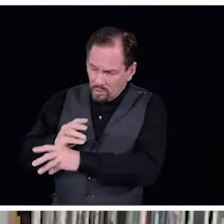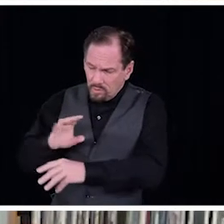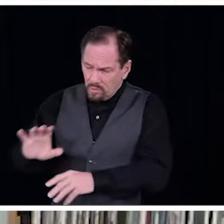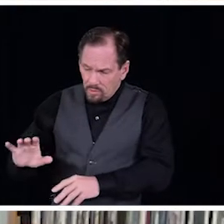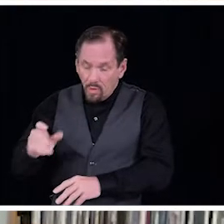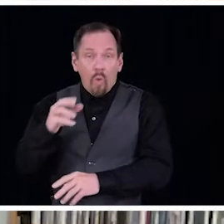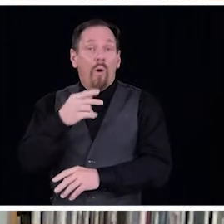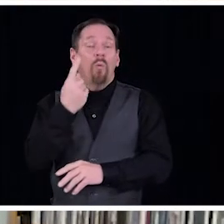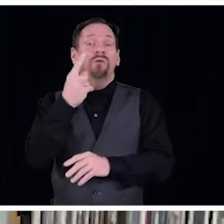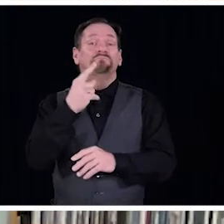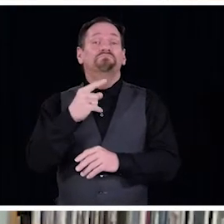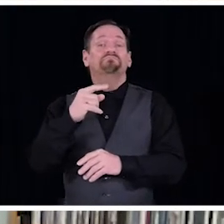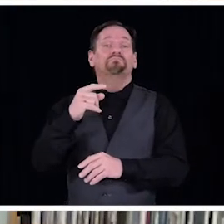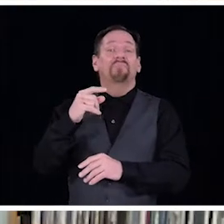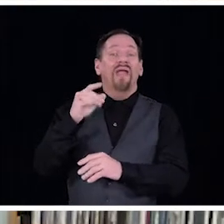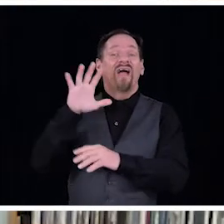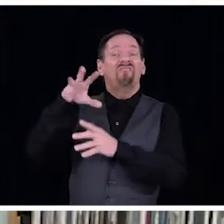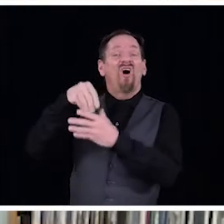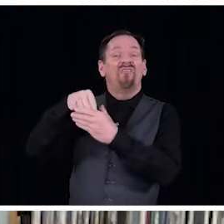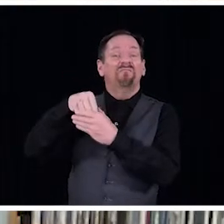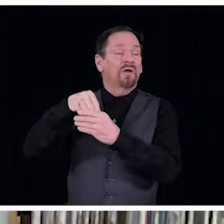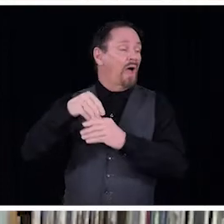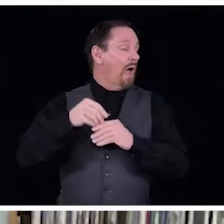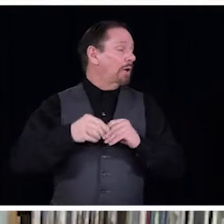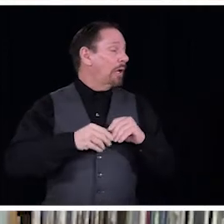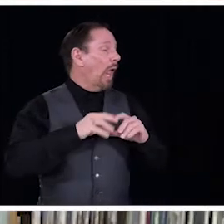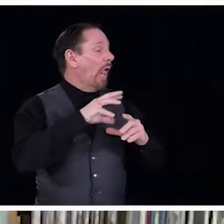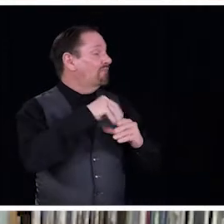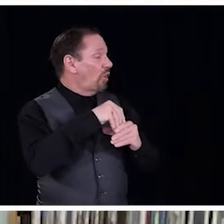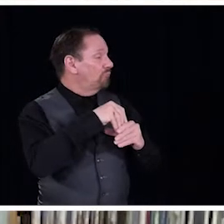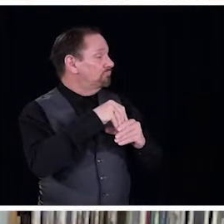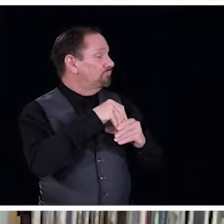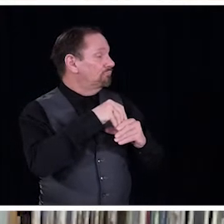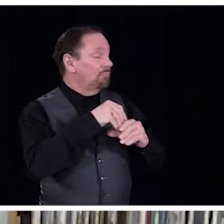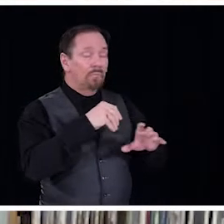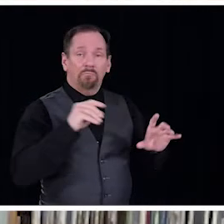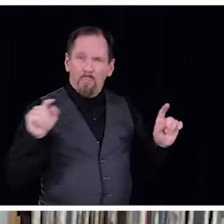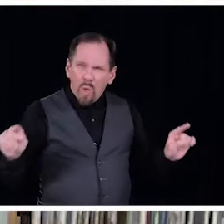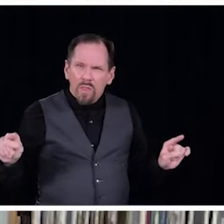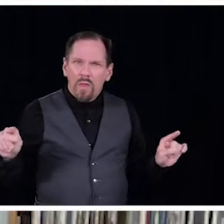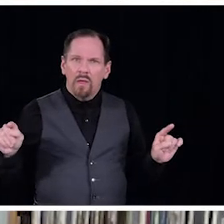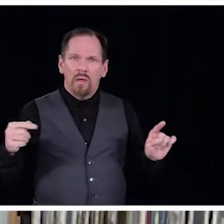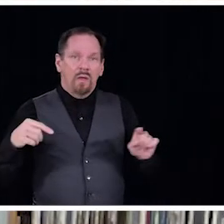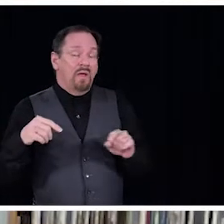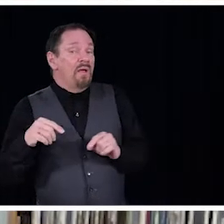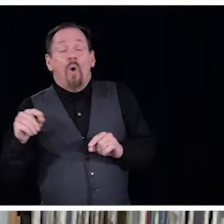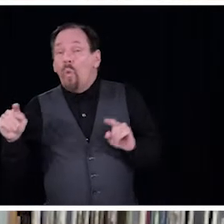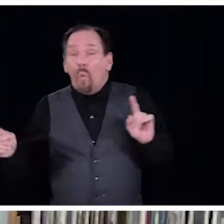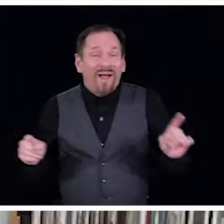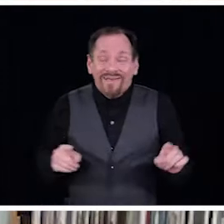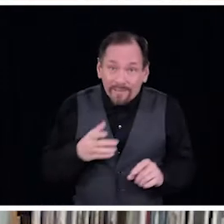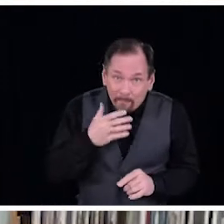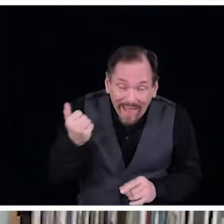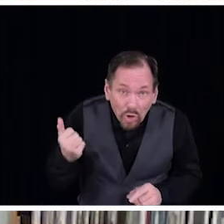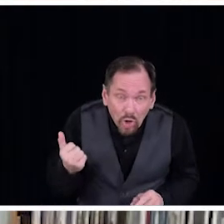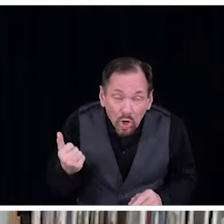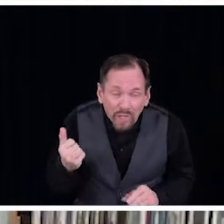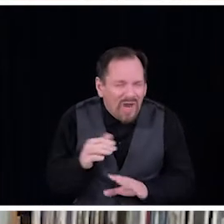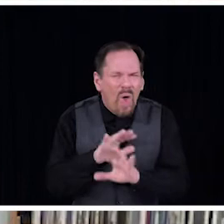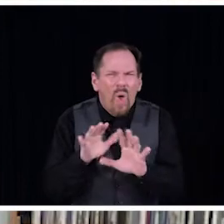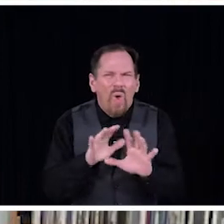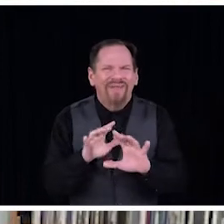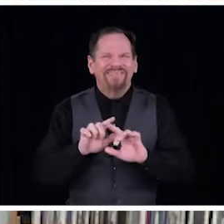in and one foot out. We are different, not intrinsically better, just different. We offer spaces of contemplation,